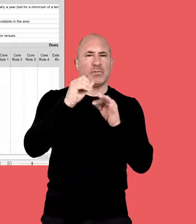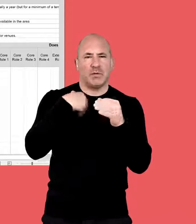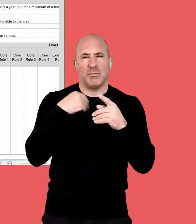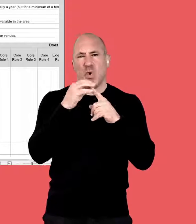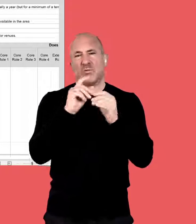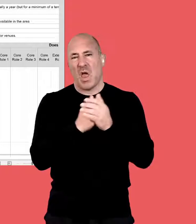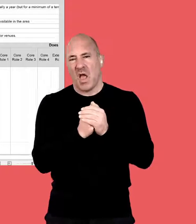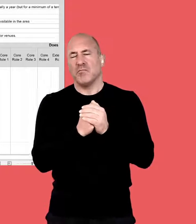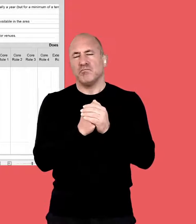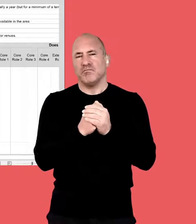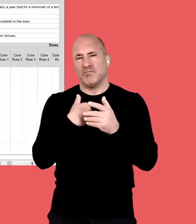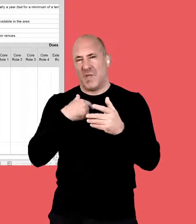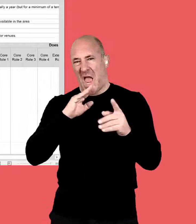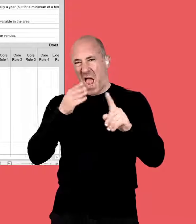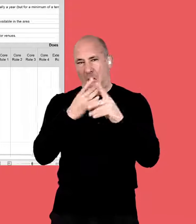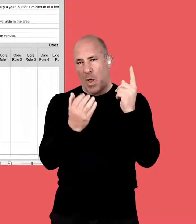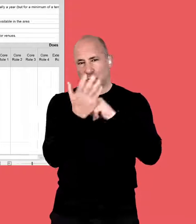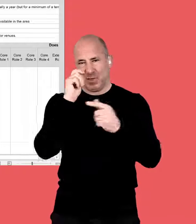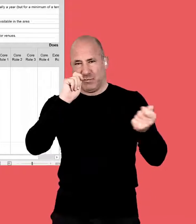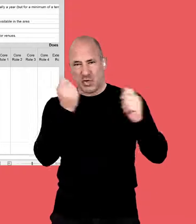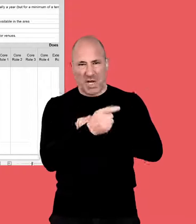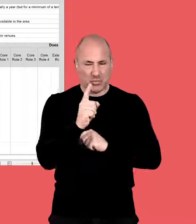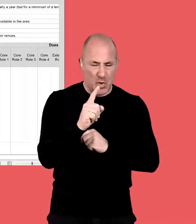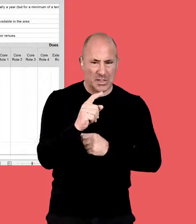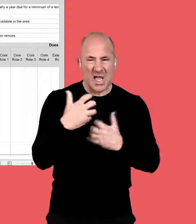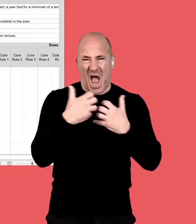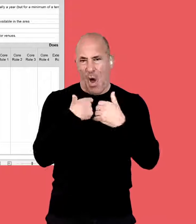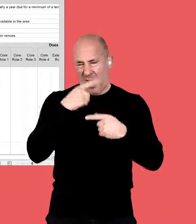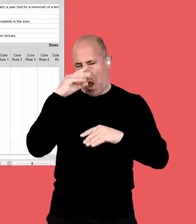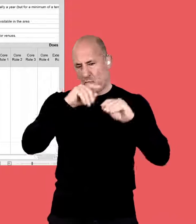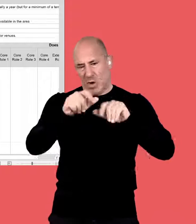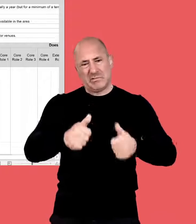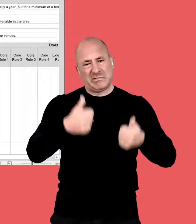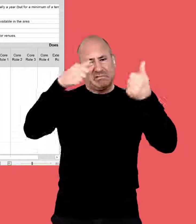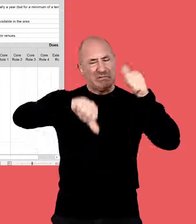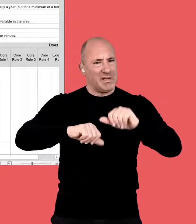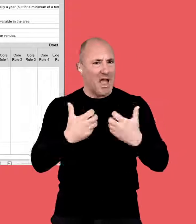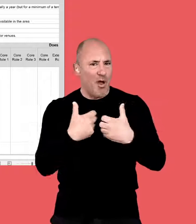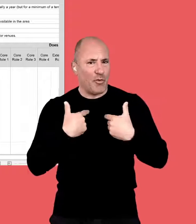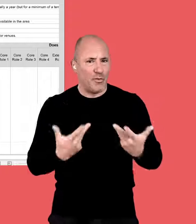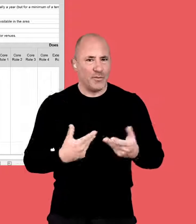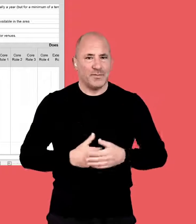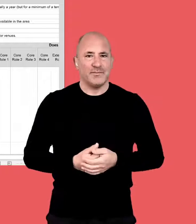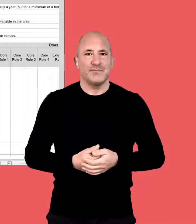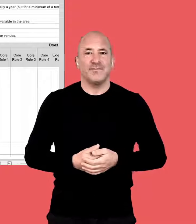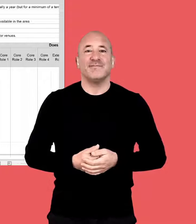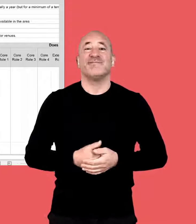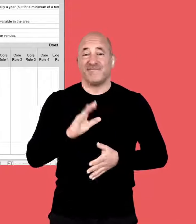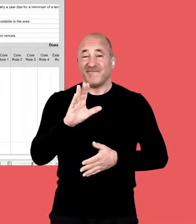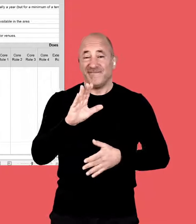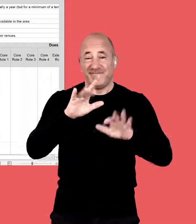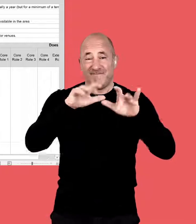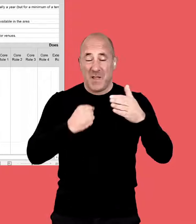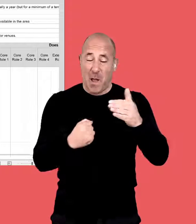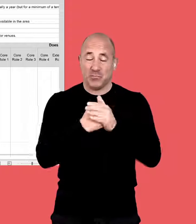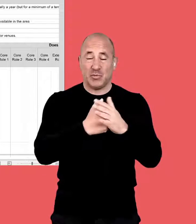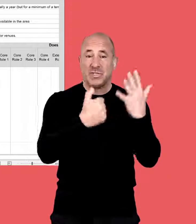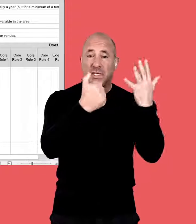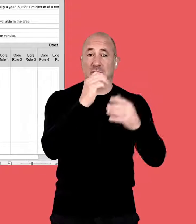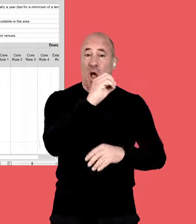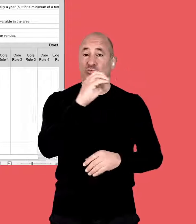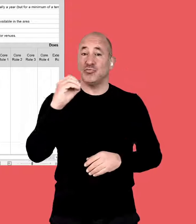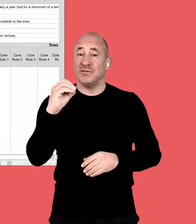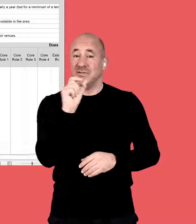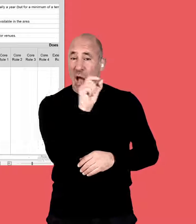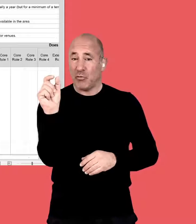be the change you aim to achieve and how you might measure it. Again, you will not be able to exceed a maximum